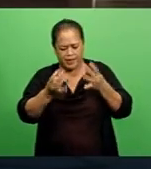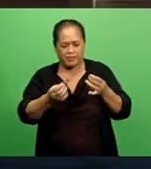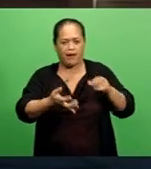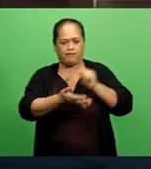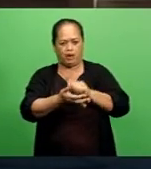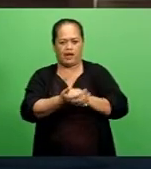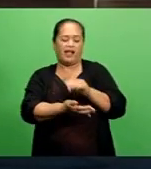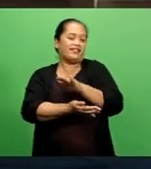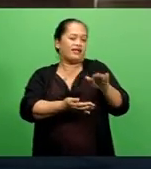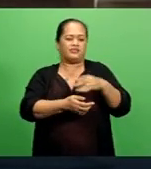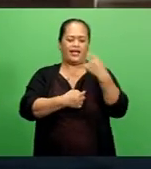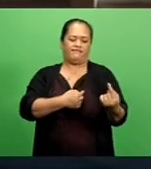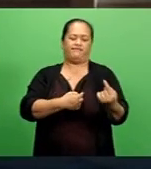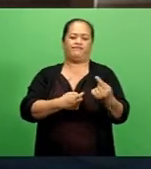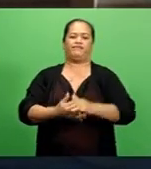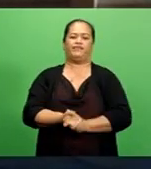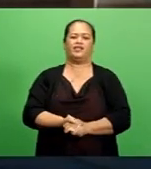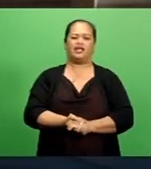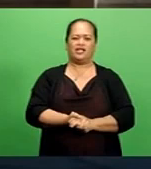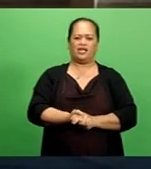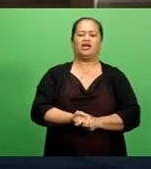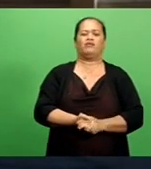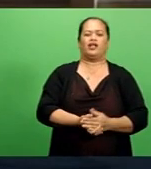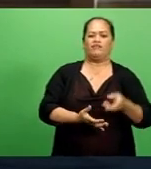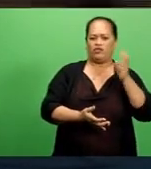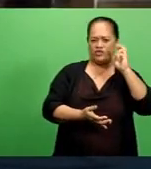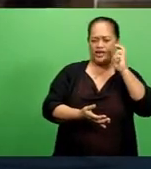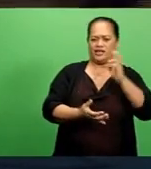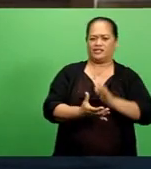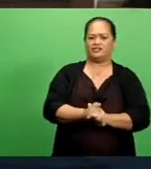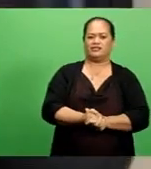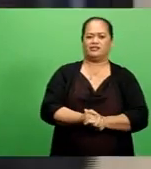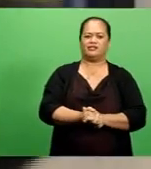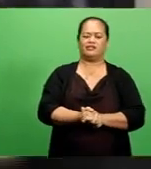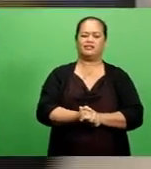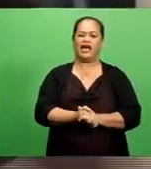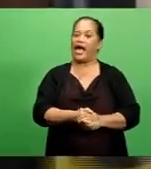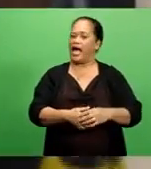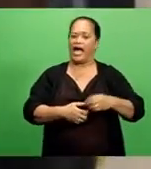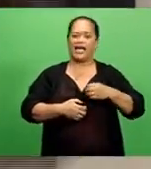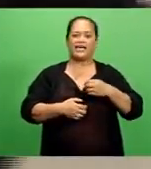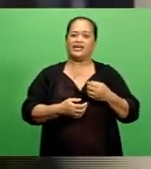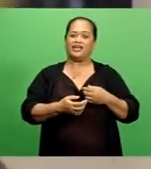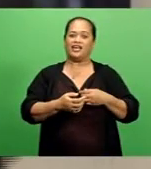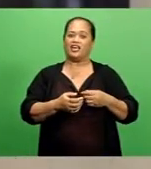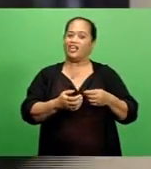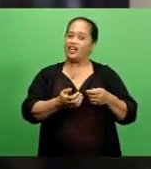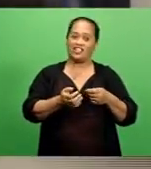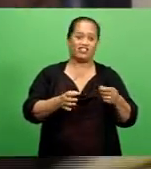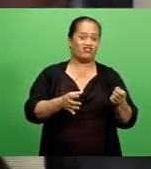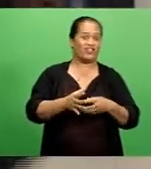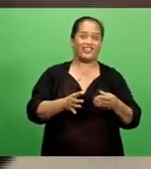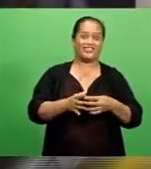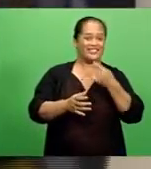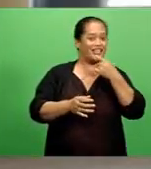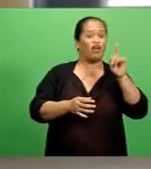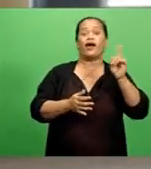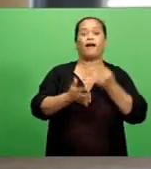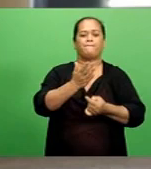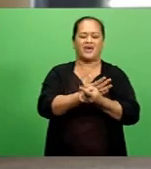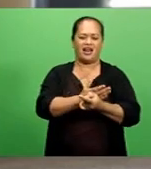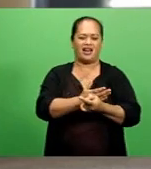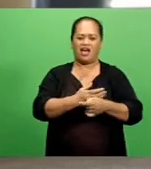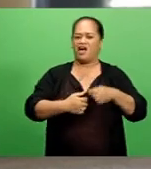Gloves. Treasurer Anna Lindua says it will be an exciting year. There's about more than 40